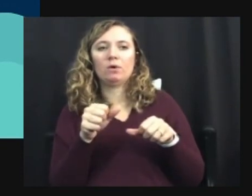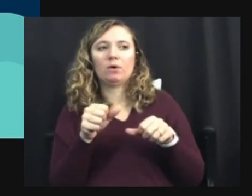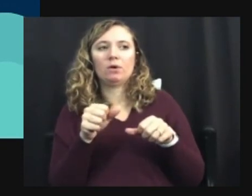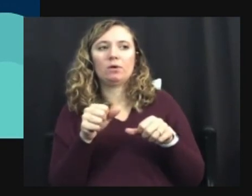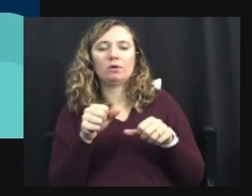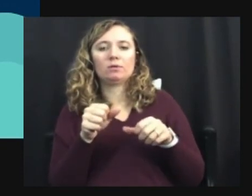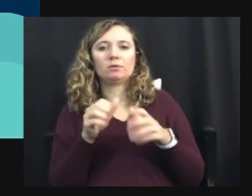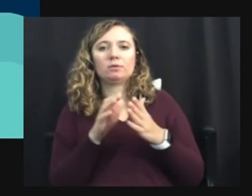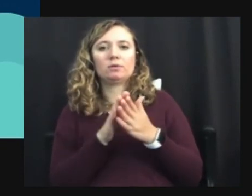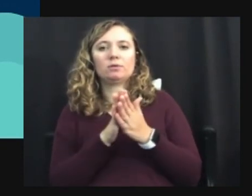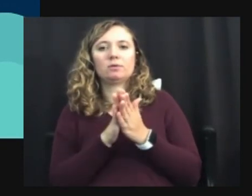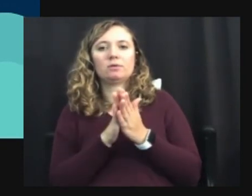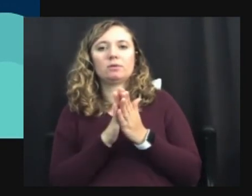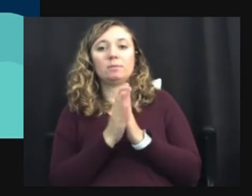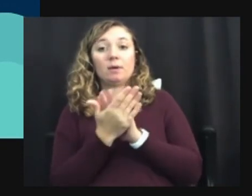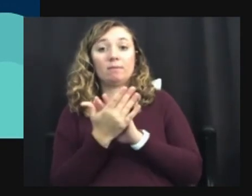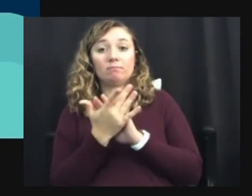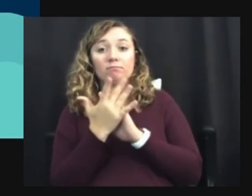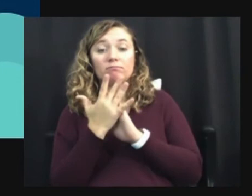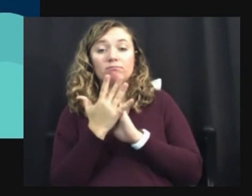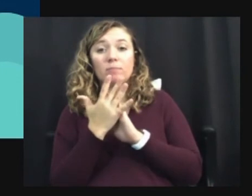fluent with AAC,